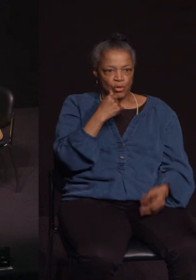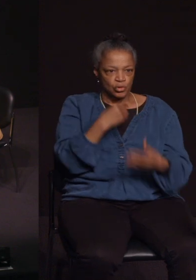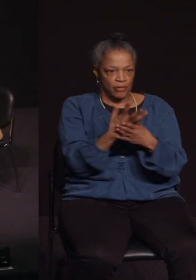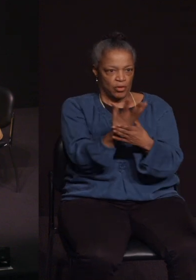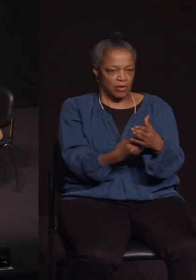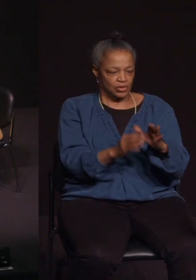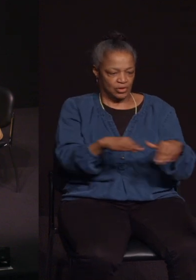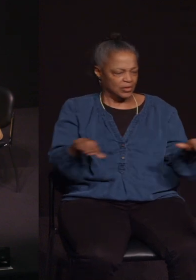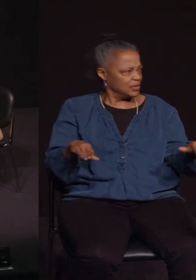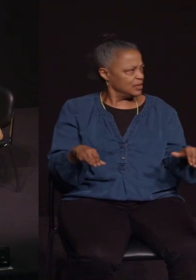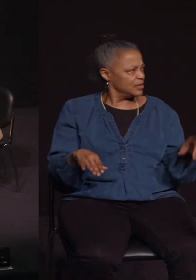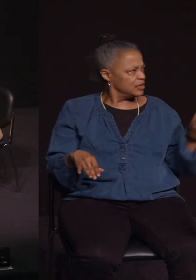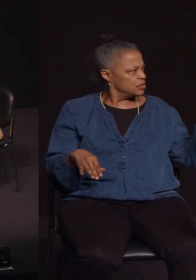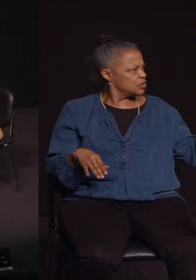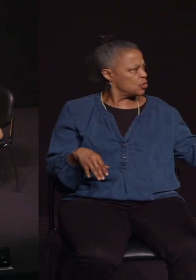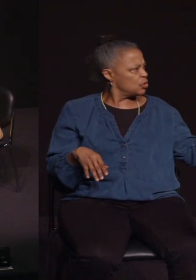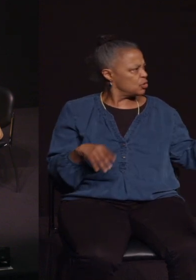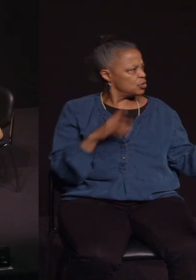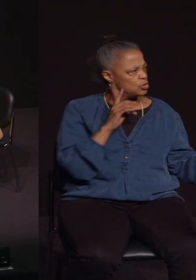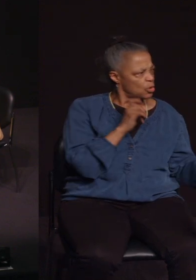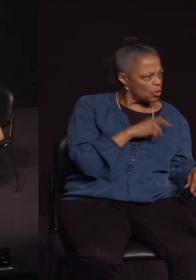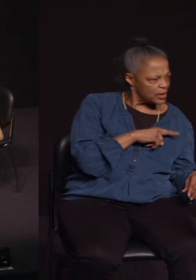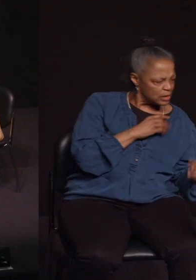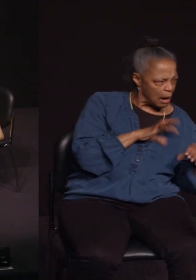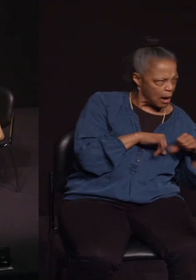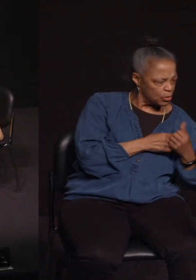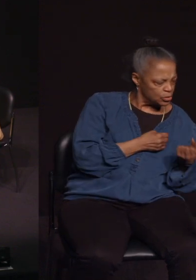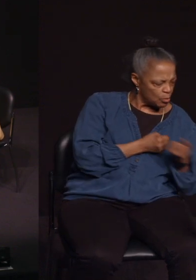You said how to support. Yes.